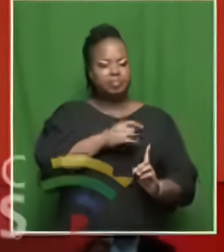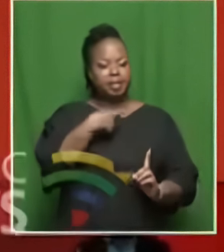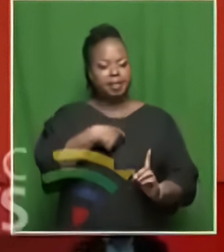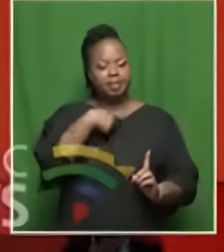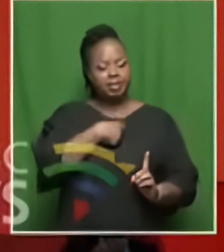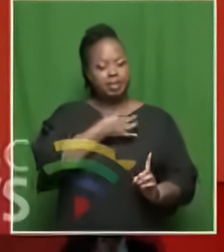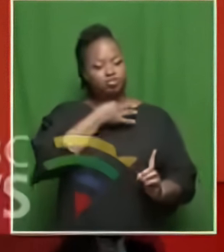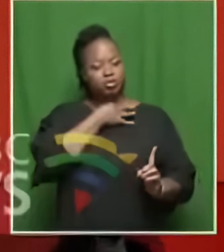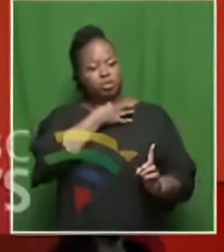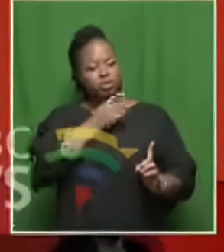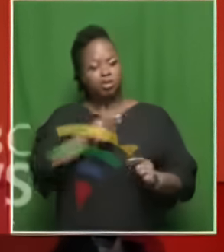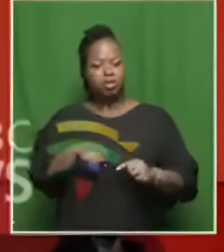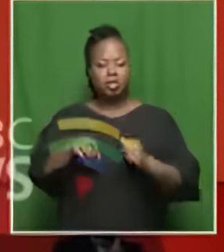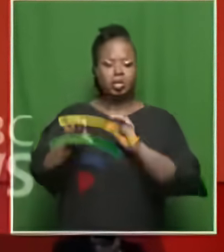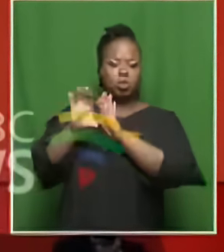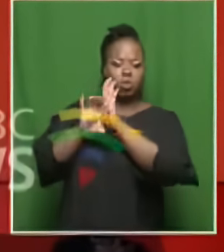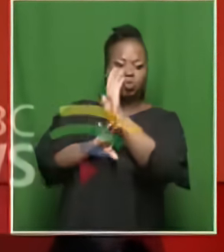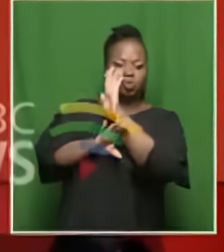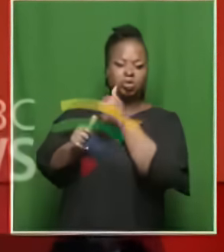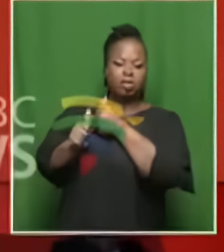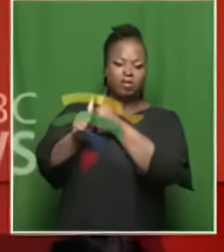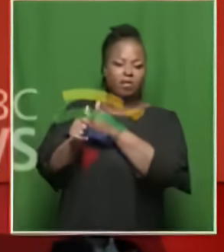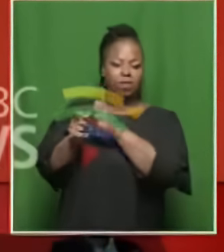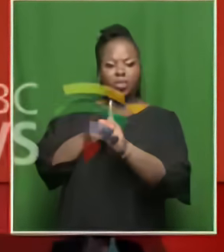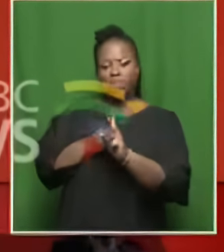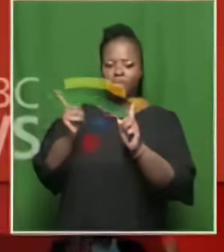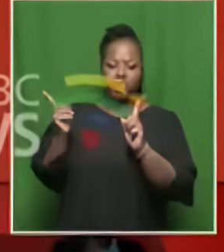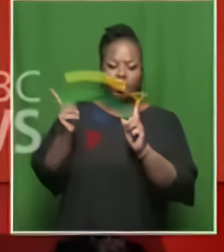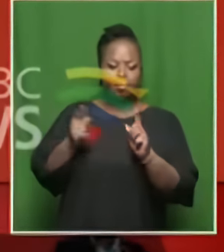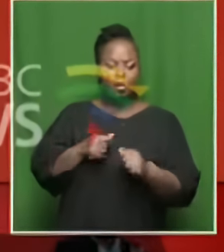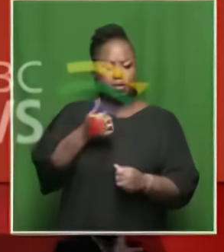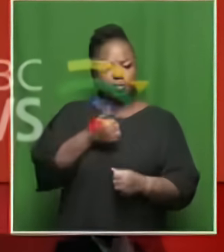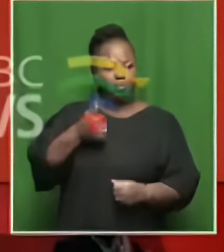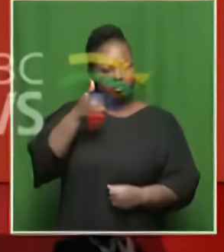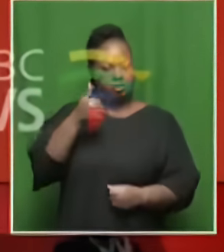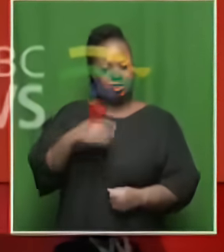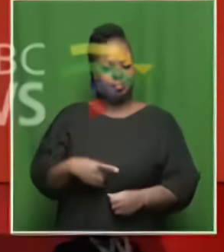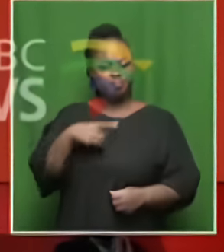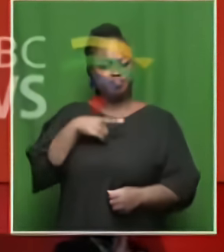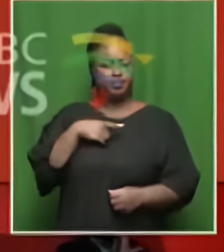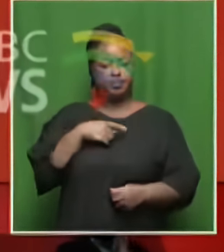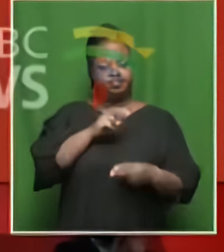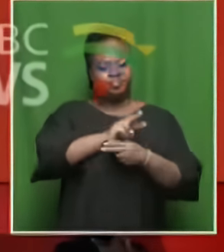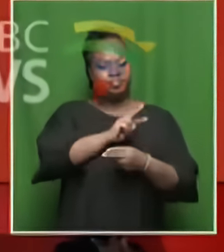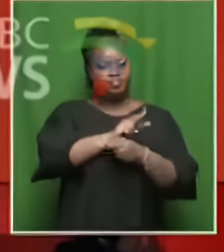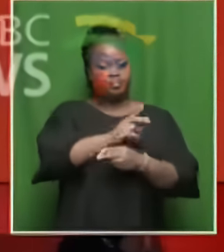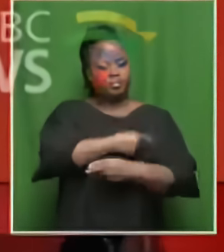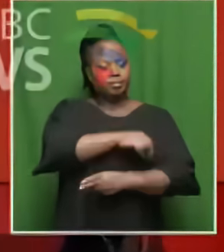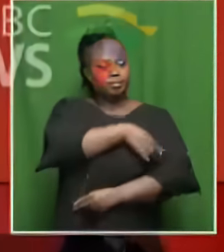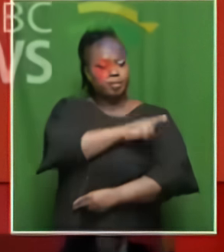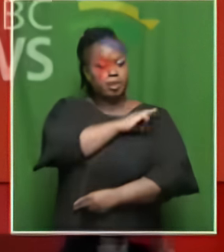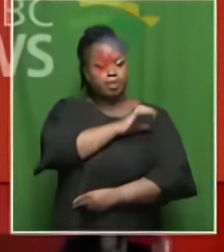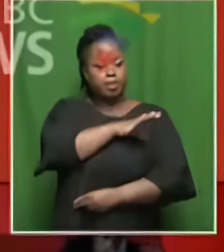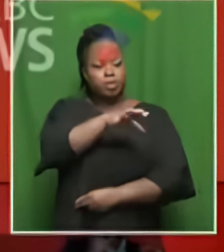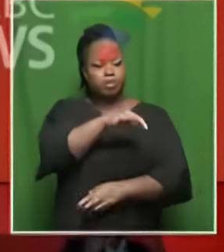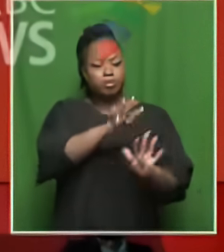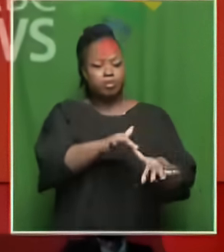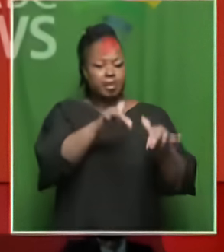risk over constitutional duty to uphold the authority, dignity, and oversight powers of